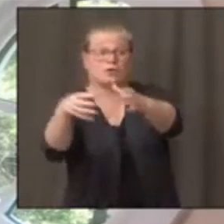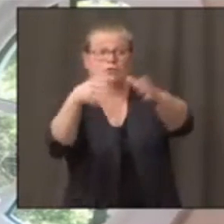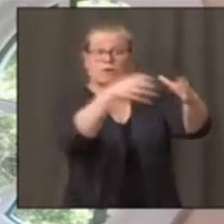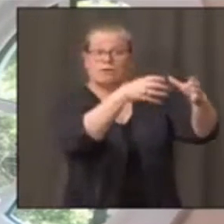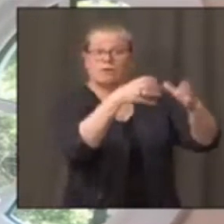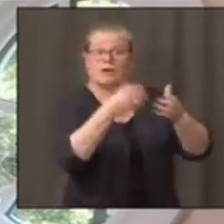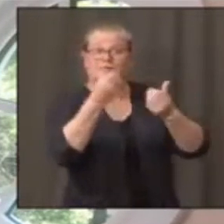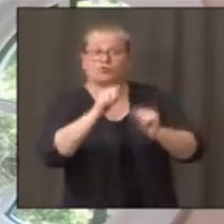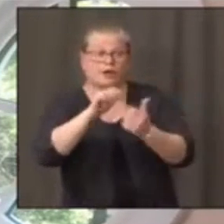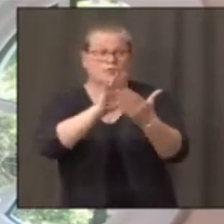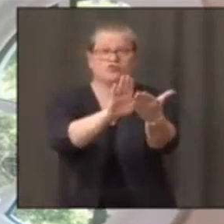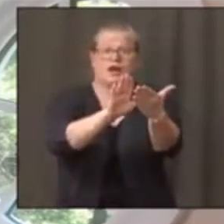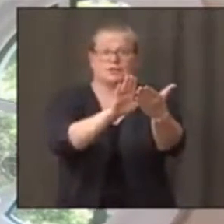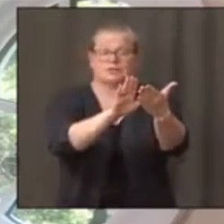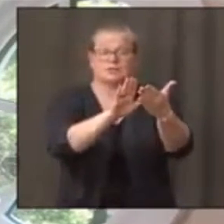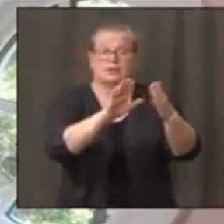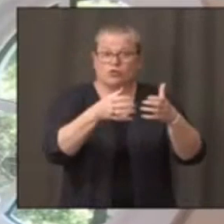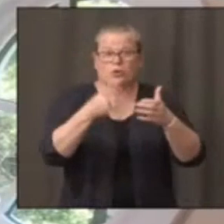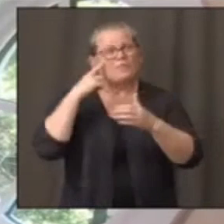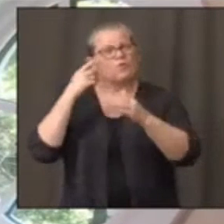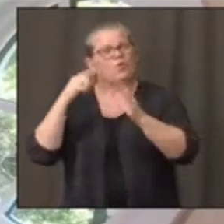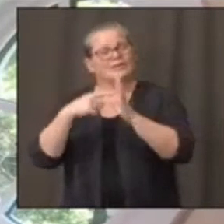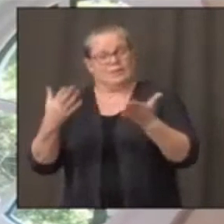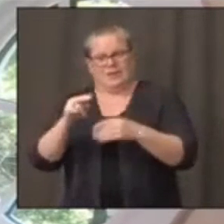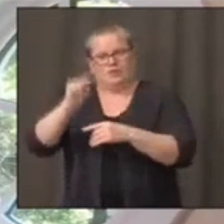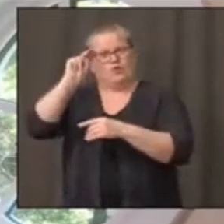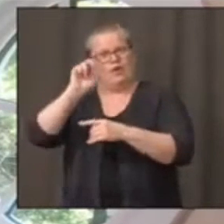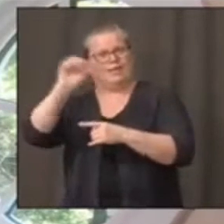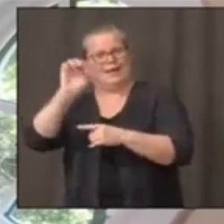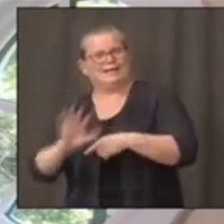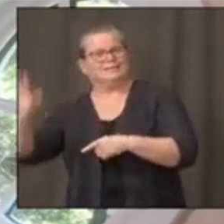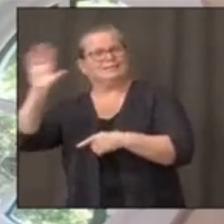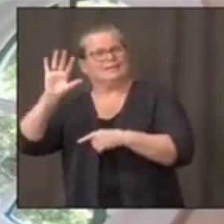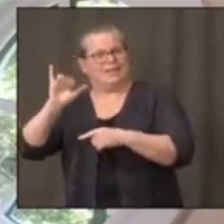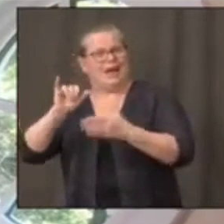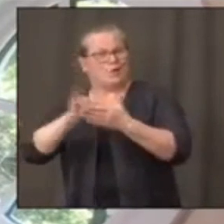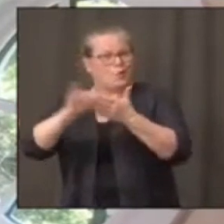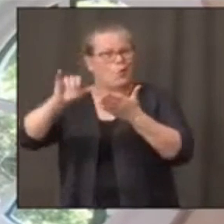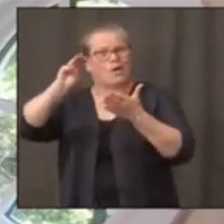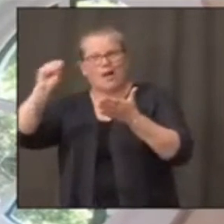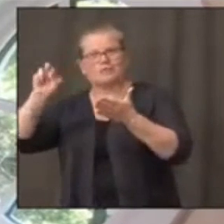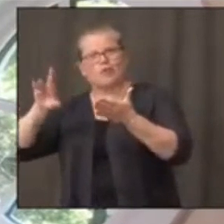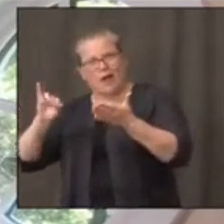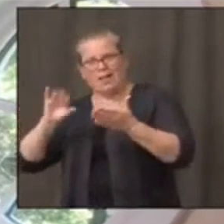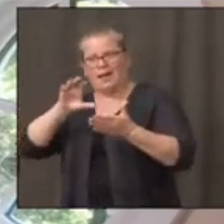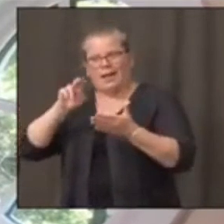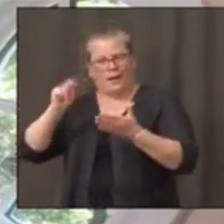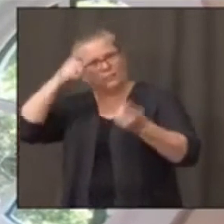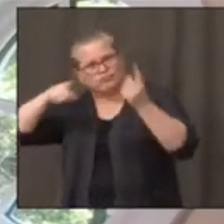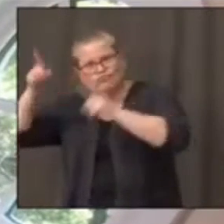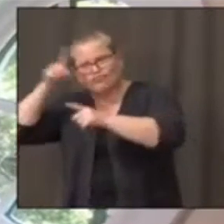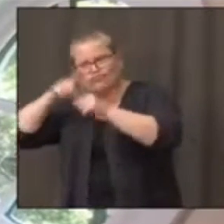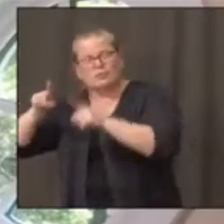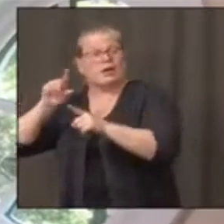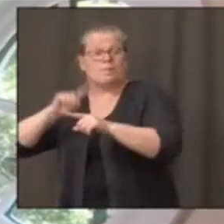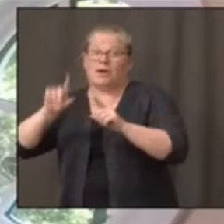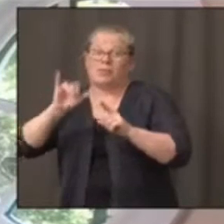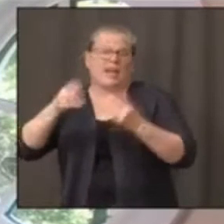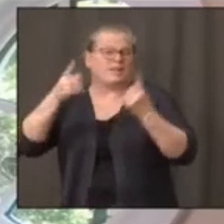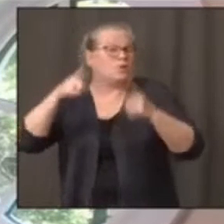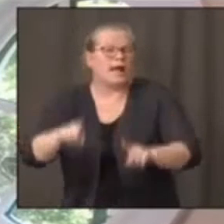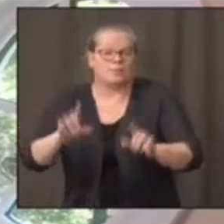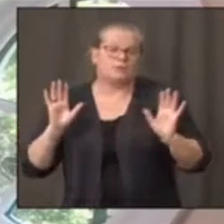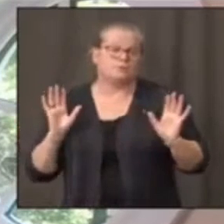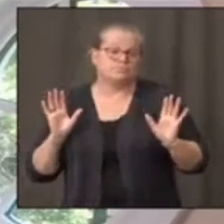that's the reality. I mean, that's the reality of the policy approach that we've taken in this country. And in some respects, it's allowed states to